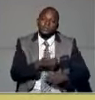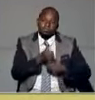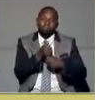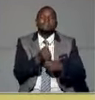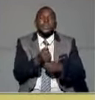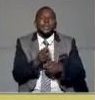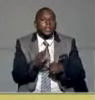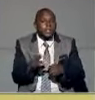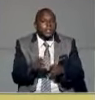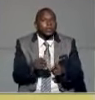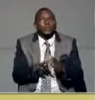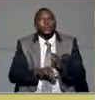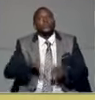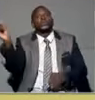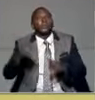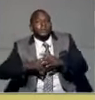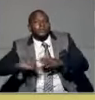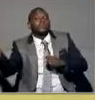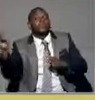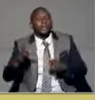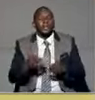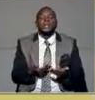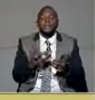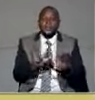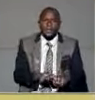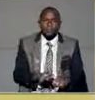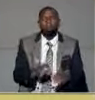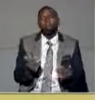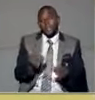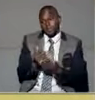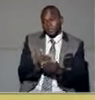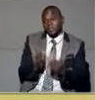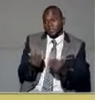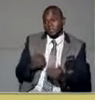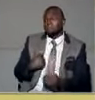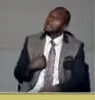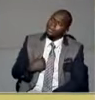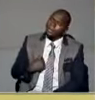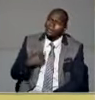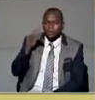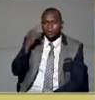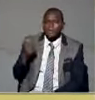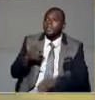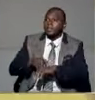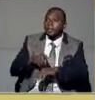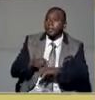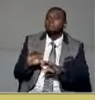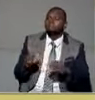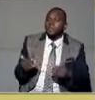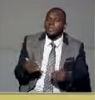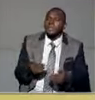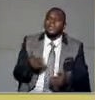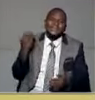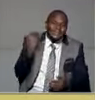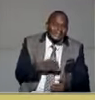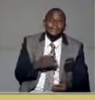didn't want to go into exile. He remained until his death. Mm-hmm. Because, Archbishop, I would imagine during that time, you know, killing